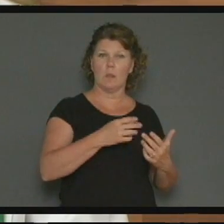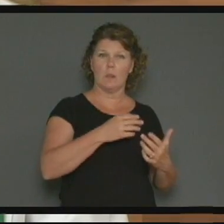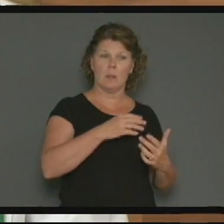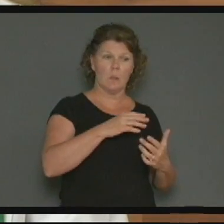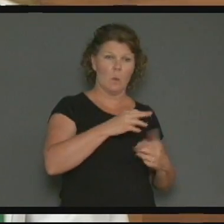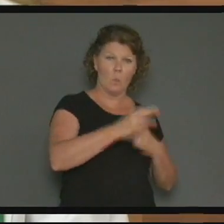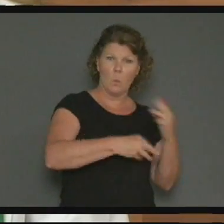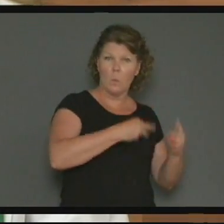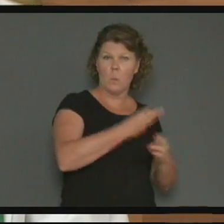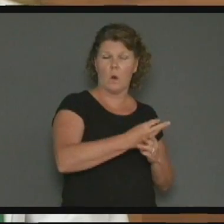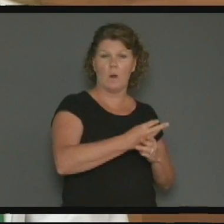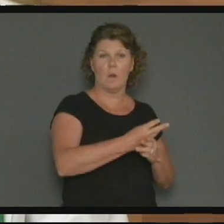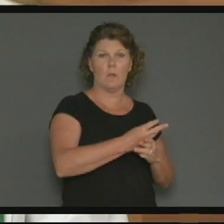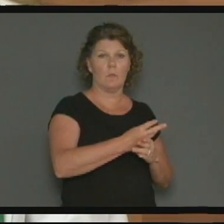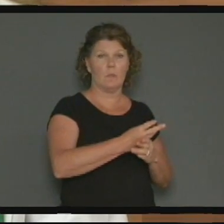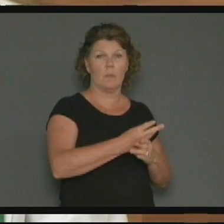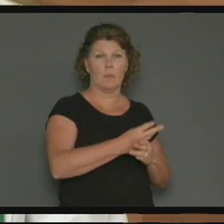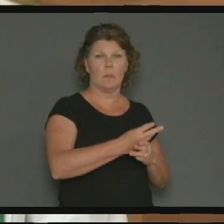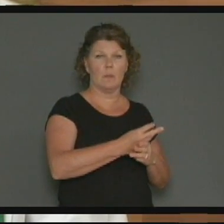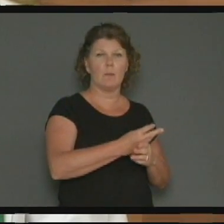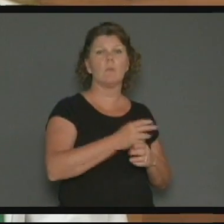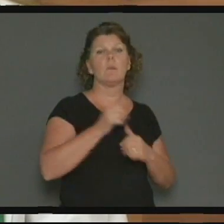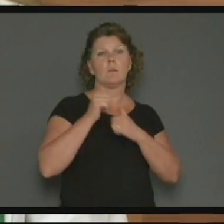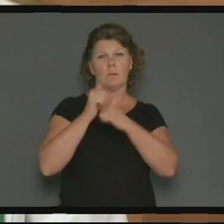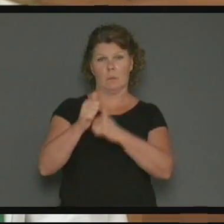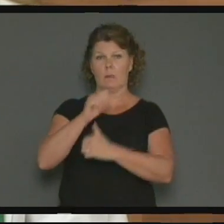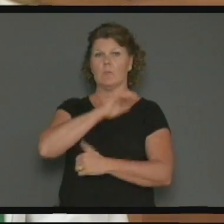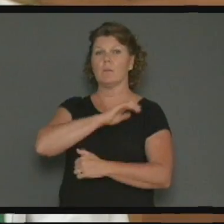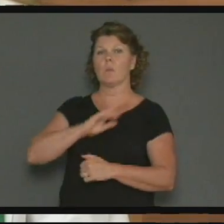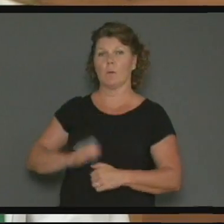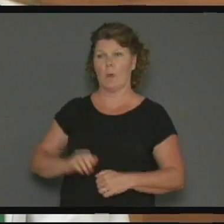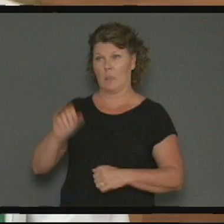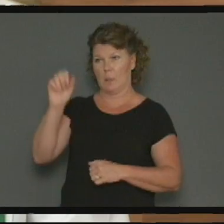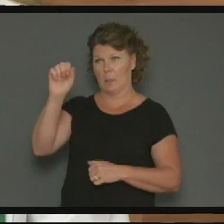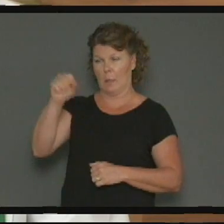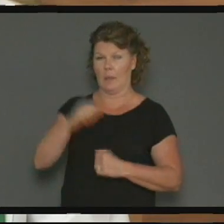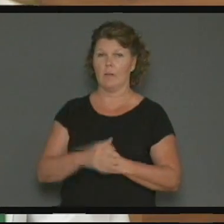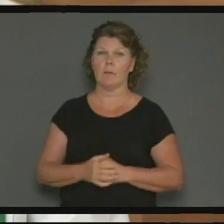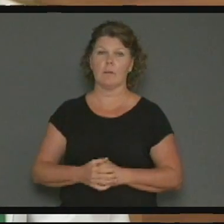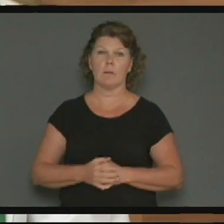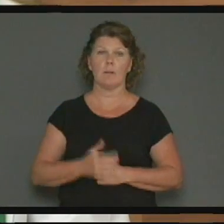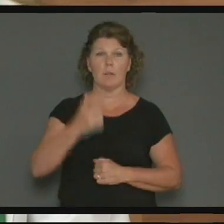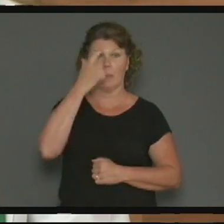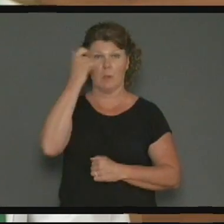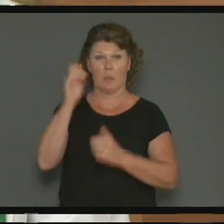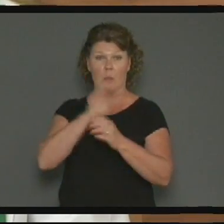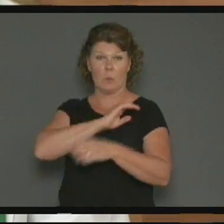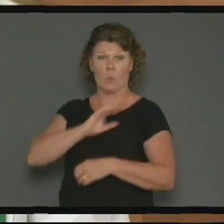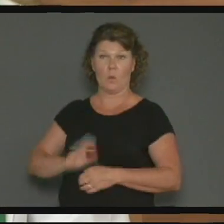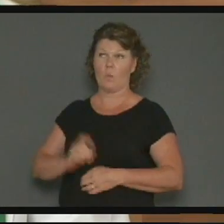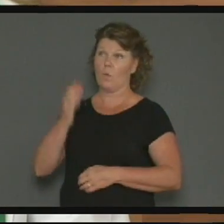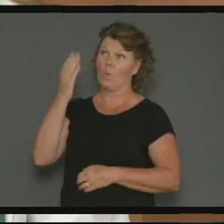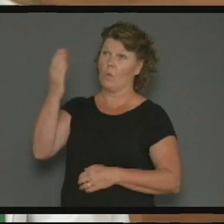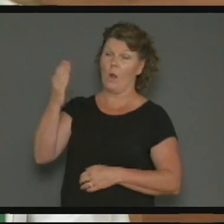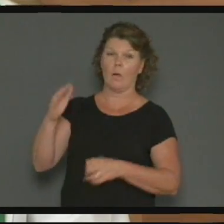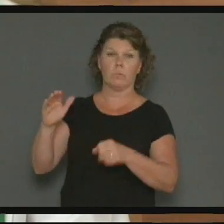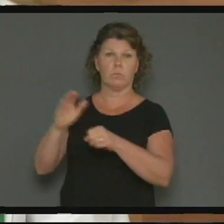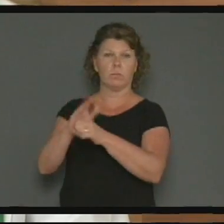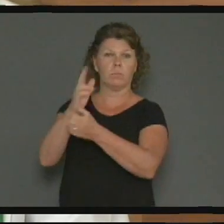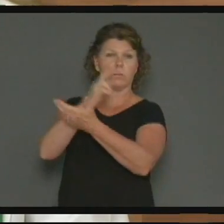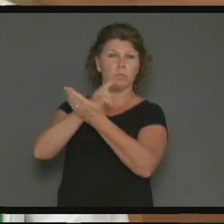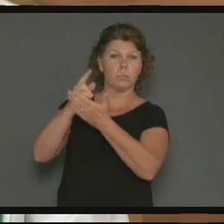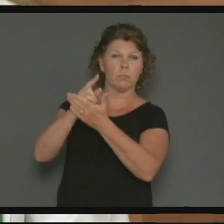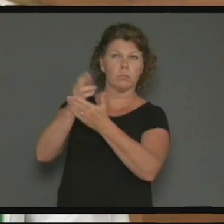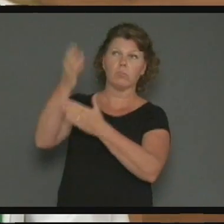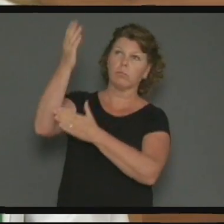the world, and not according to Christ. For in him the whole fullness of deity dwells